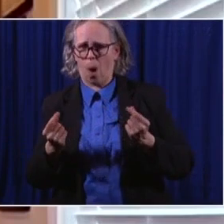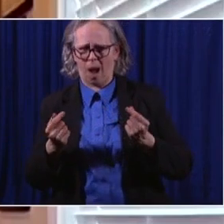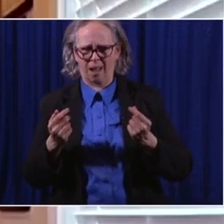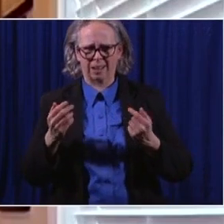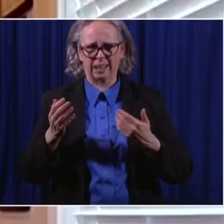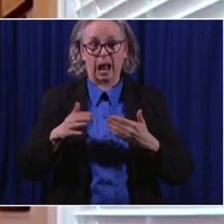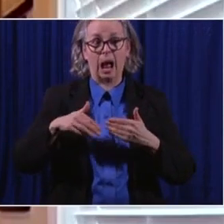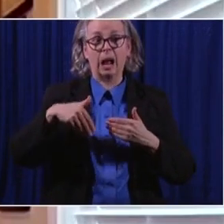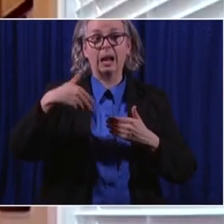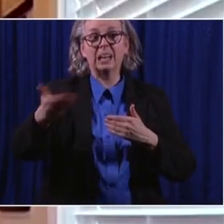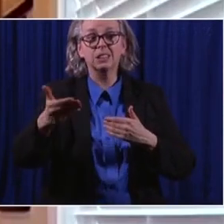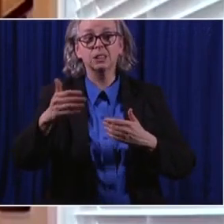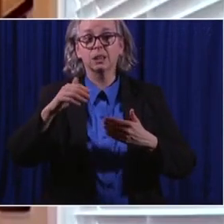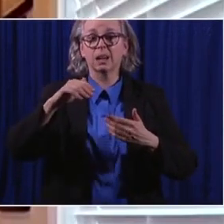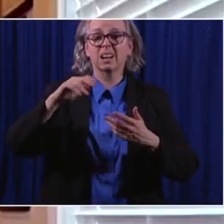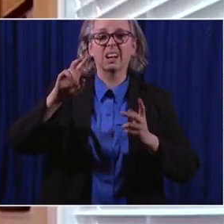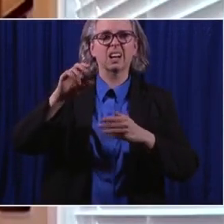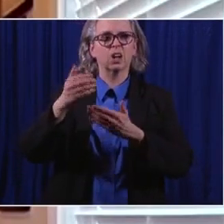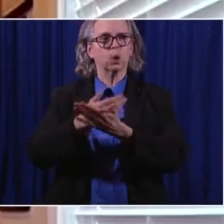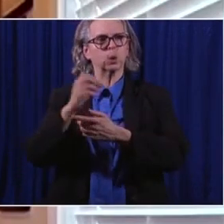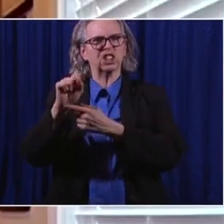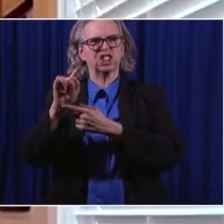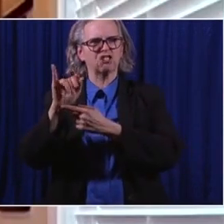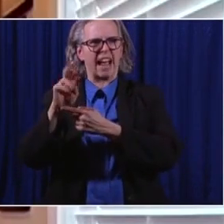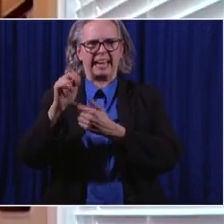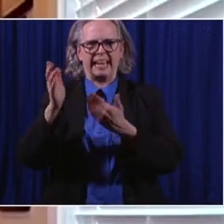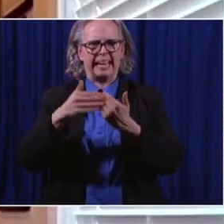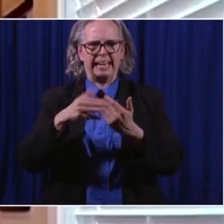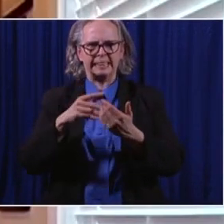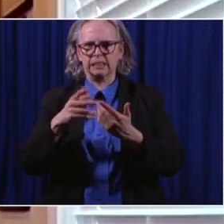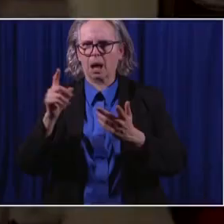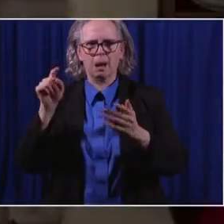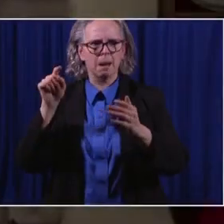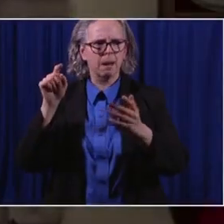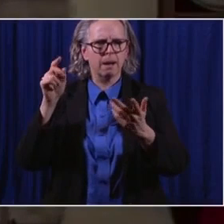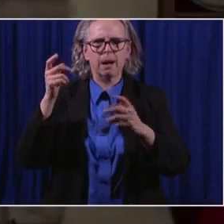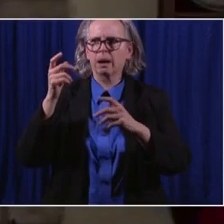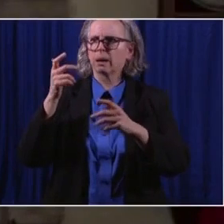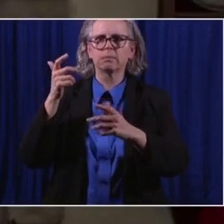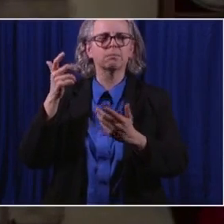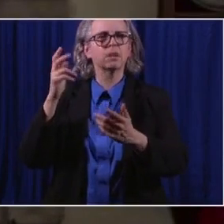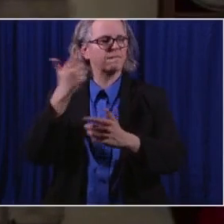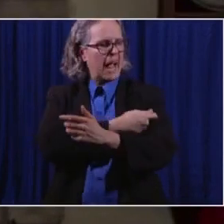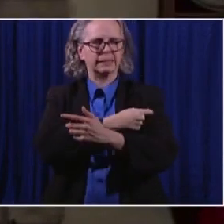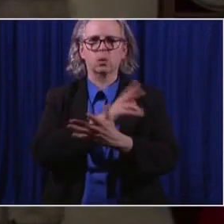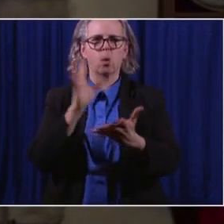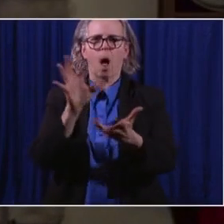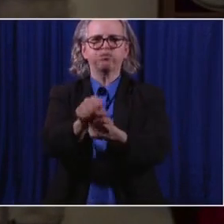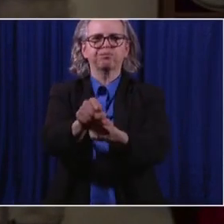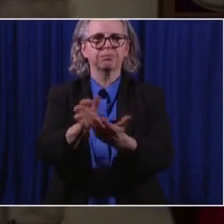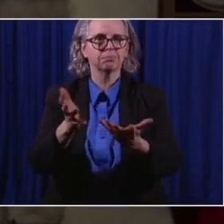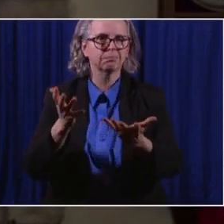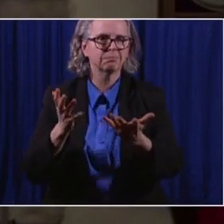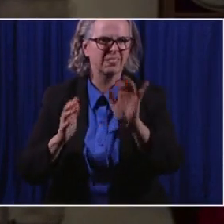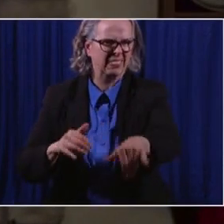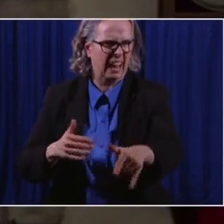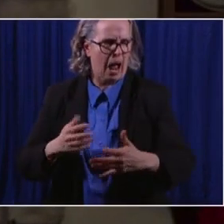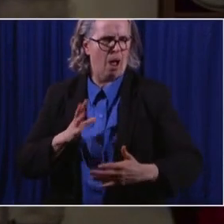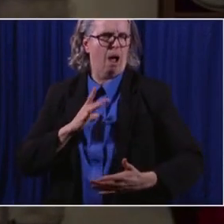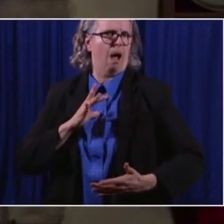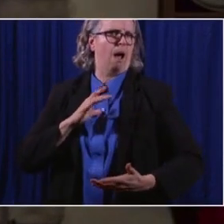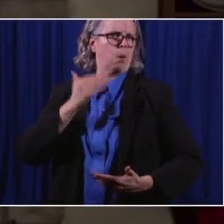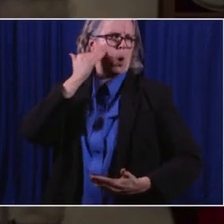the vaccinations that we've developed. So we're keeping a close eye. Thanks, Bruce. Before we go to the next question, I want to